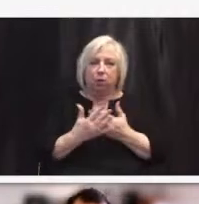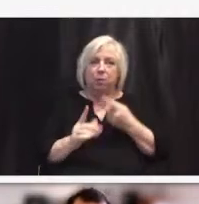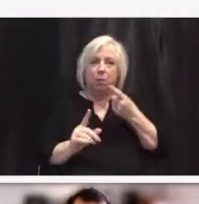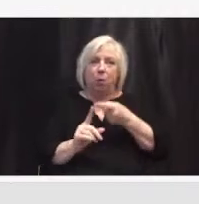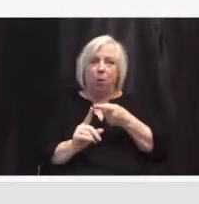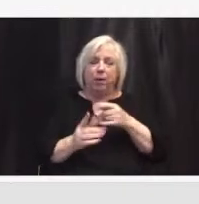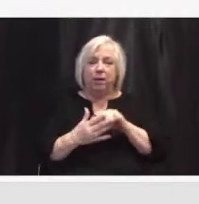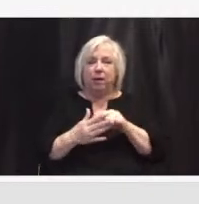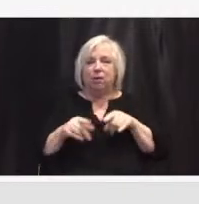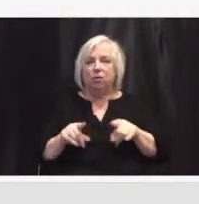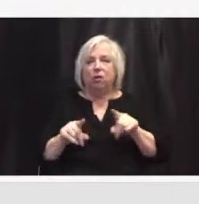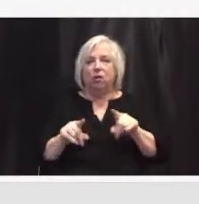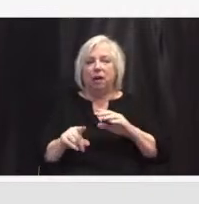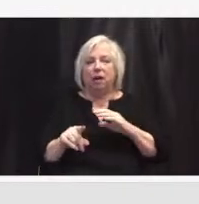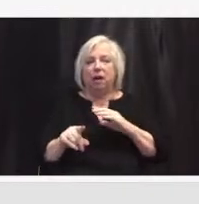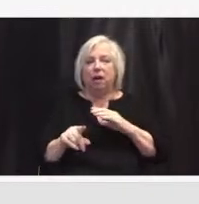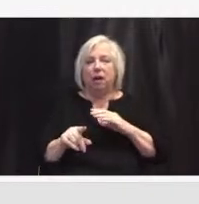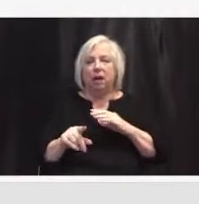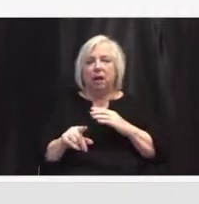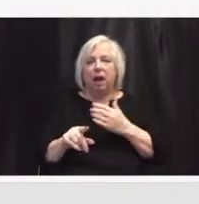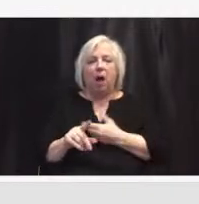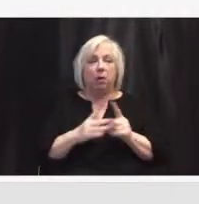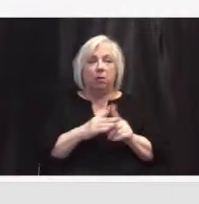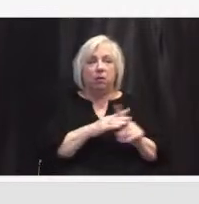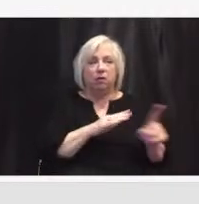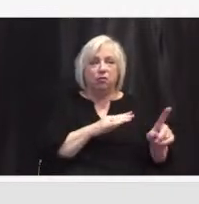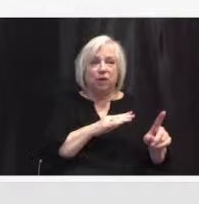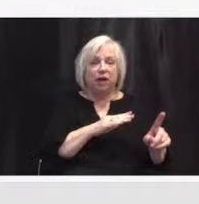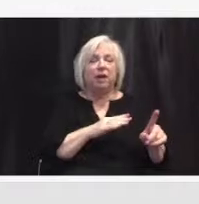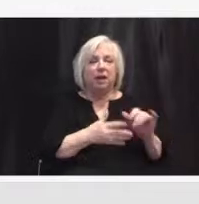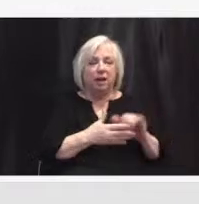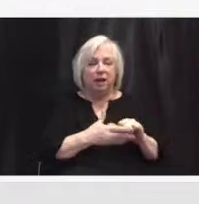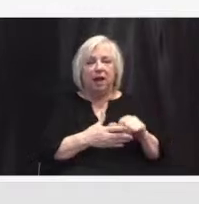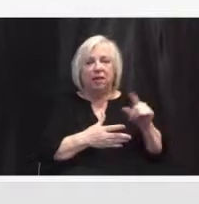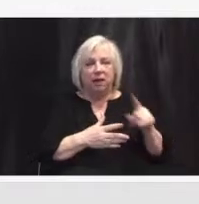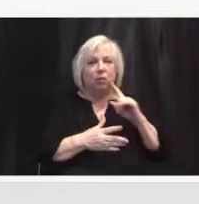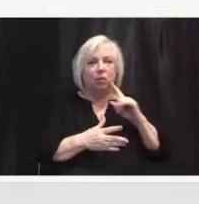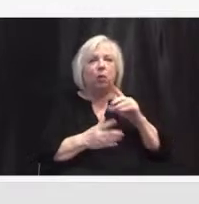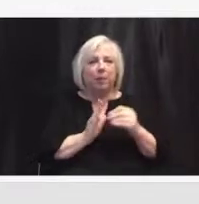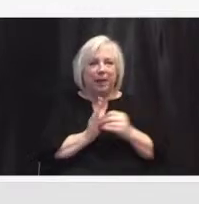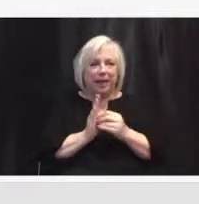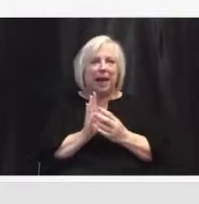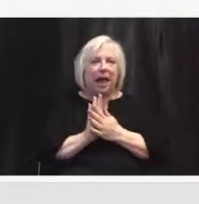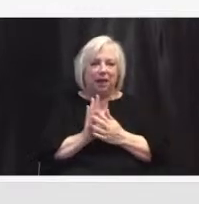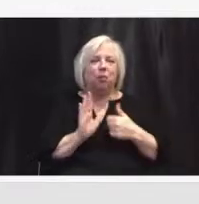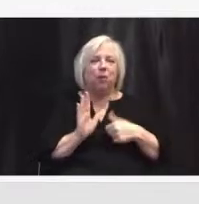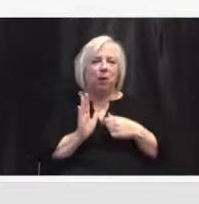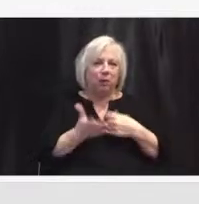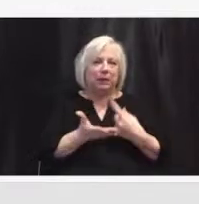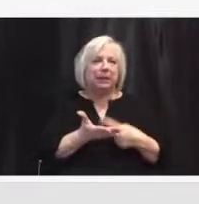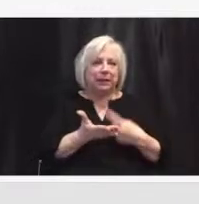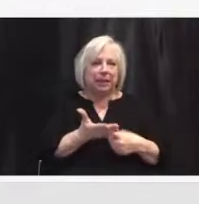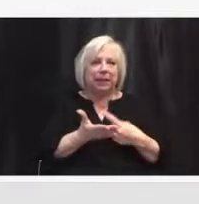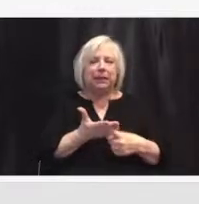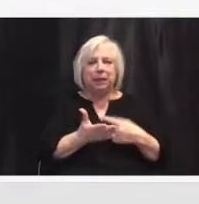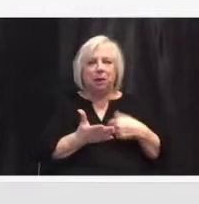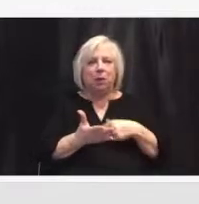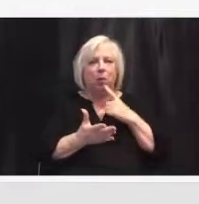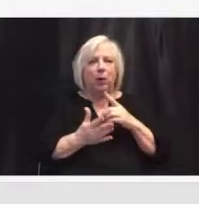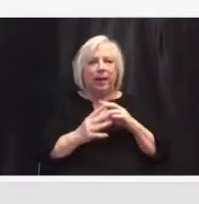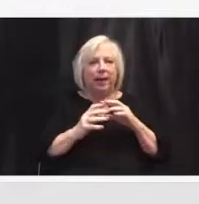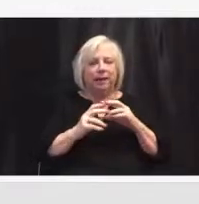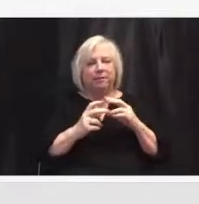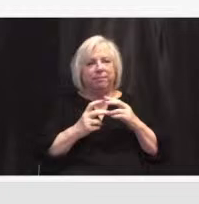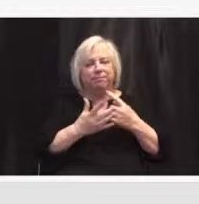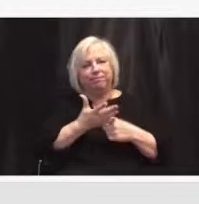during our retreat, that this will be an item that we'll certainly talk about, and we can flesh everything